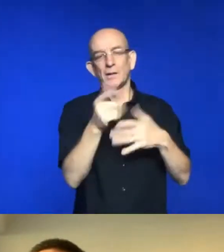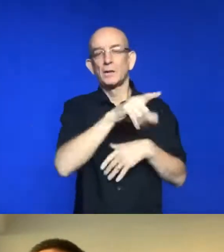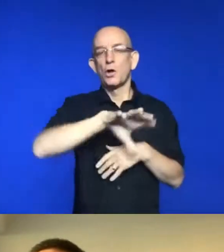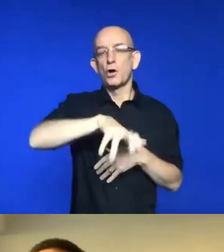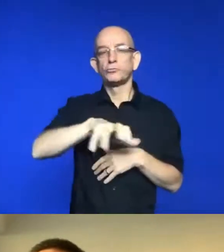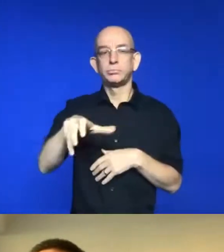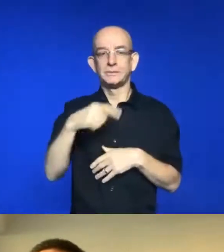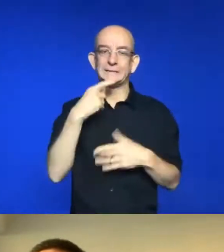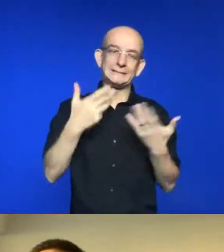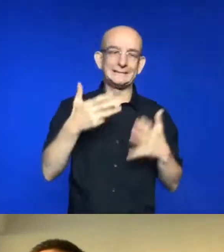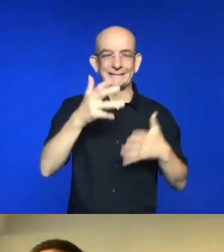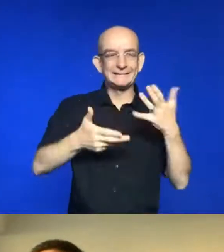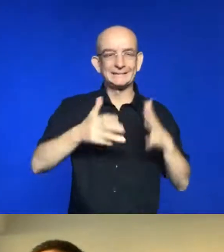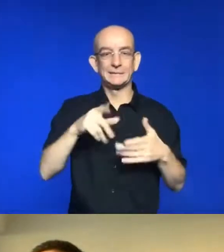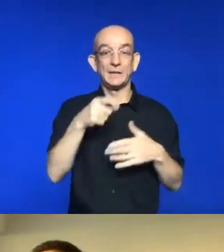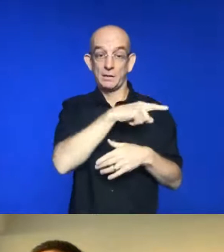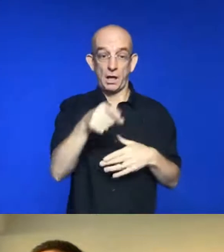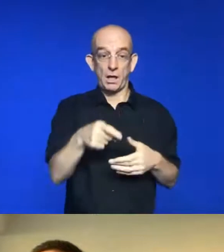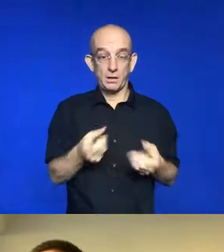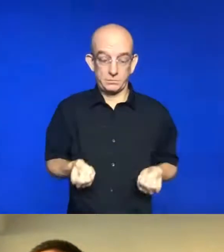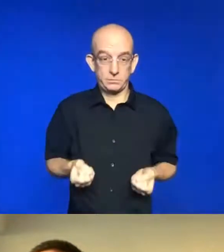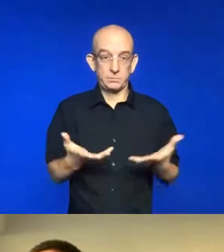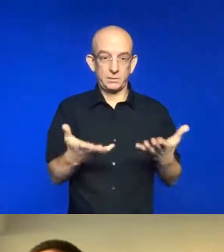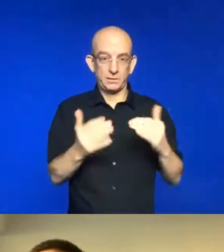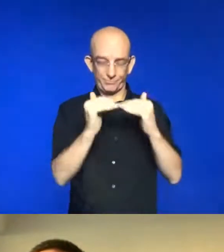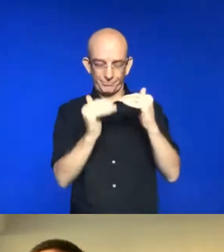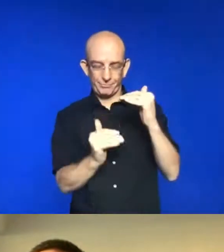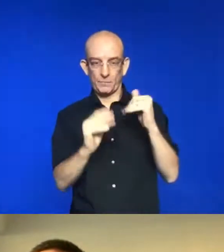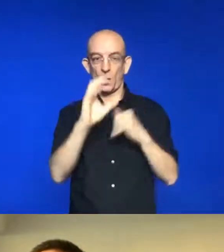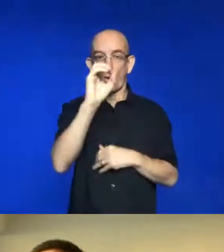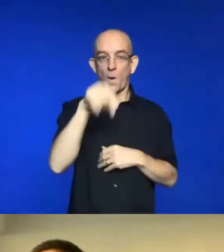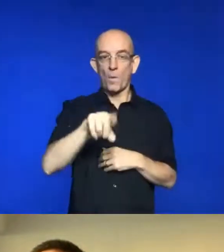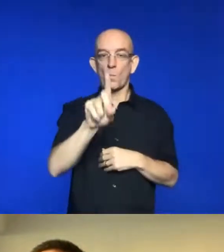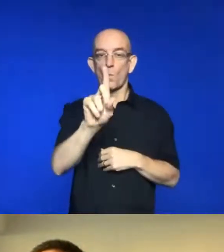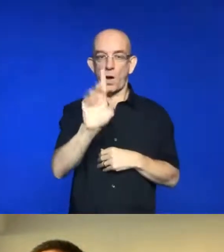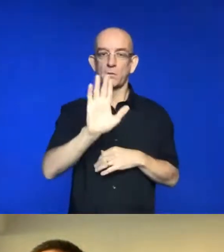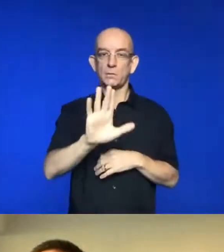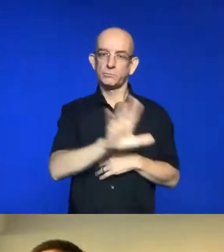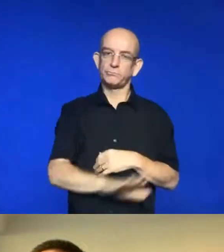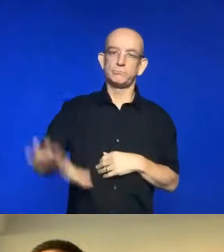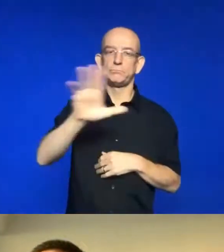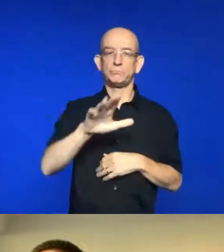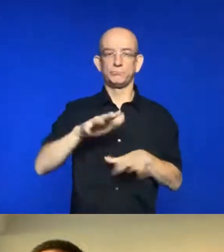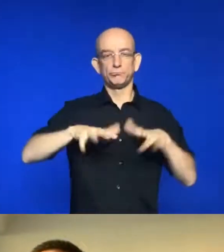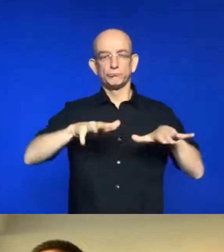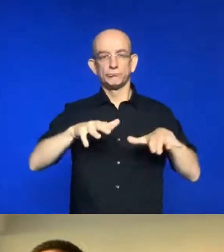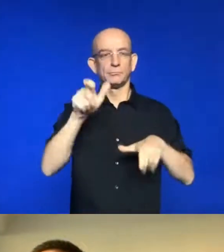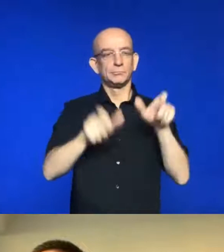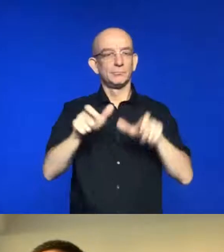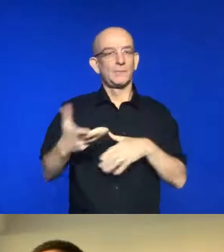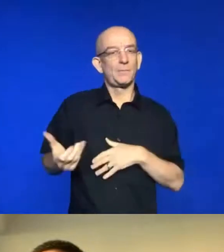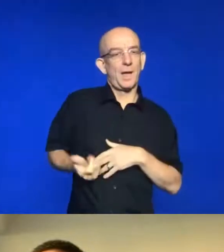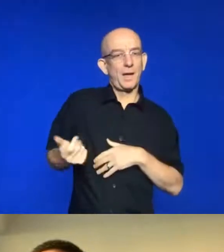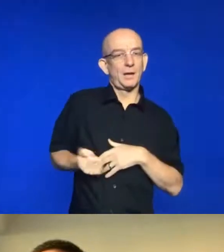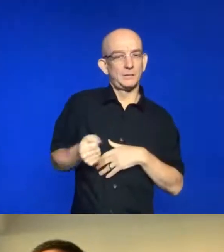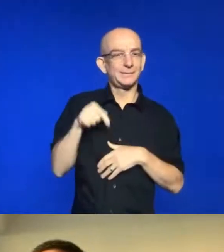GDP on support to persons with disabilities. So I think there is not much to cut. And at the end, at the